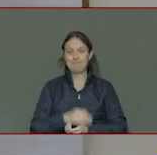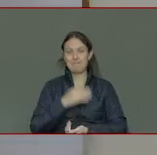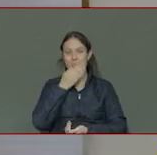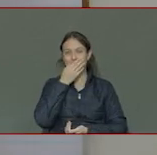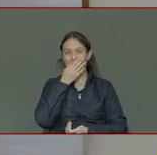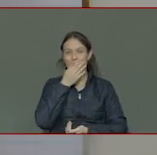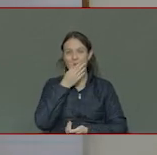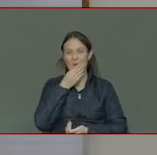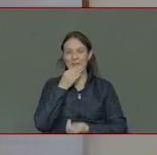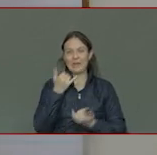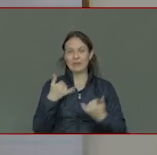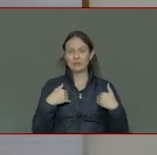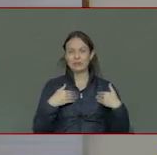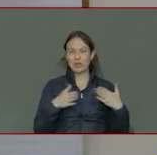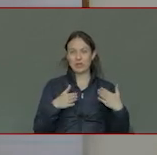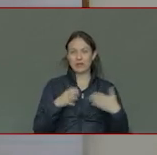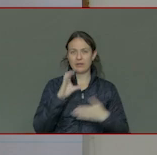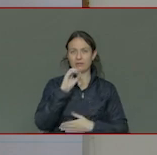initial,